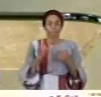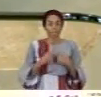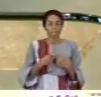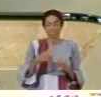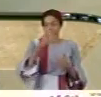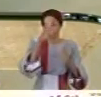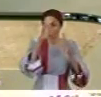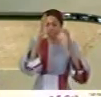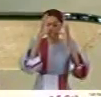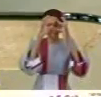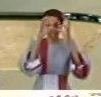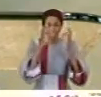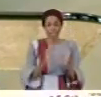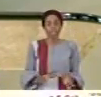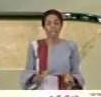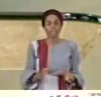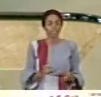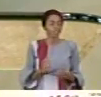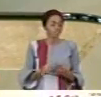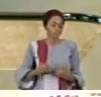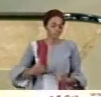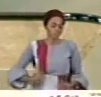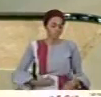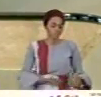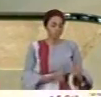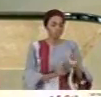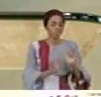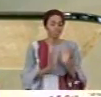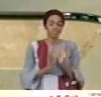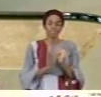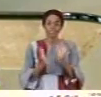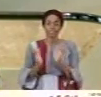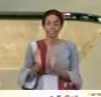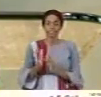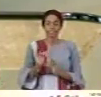back. I have decided.